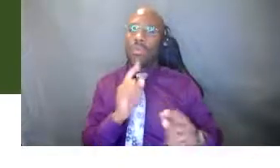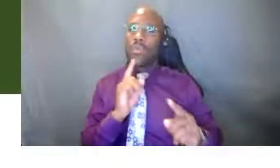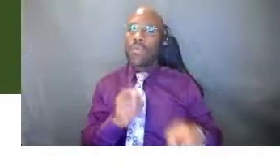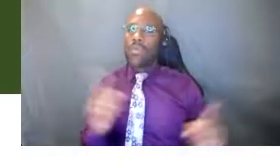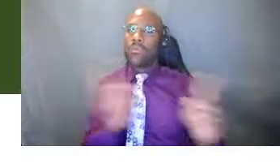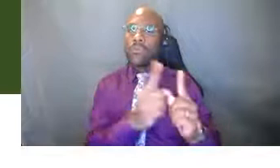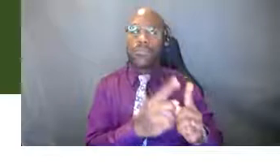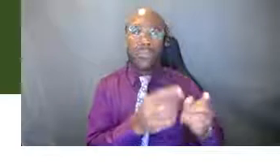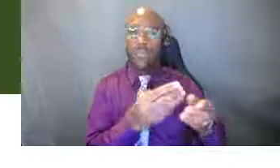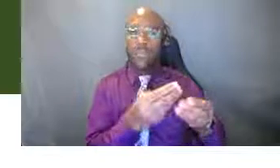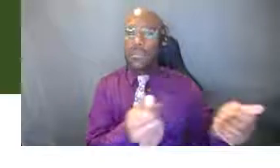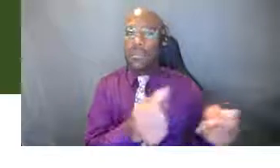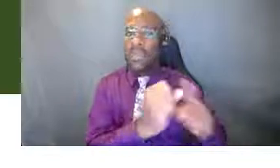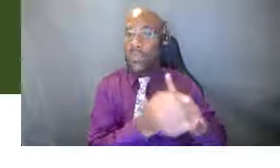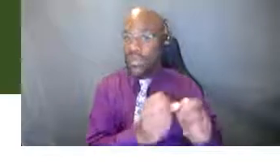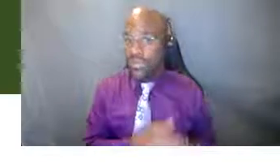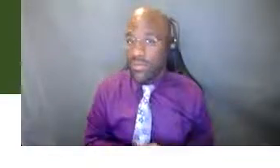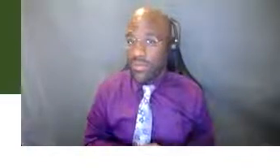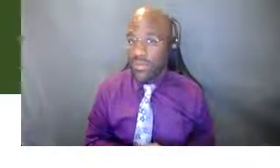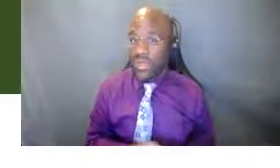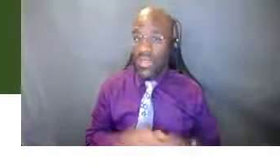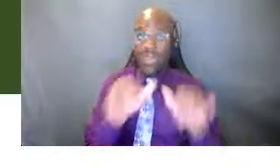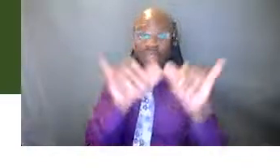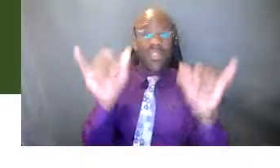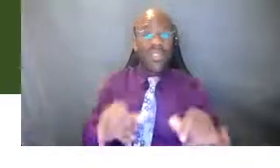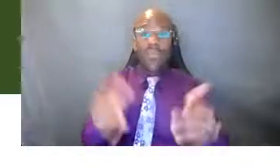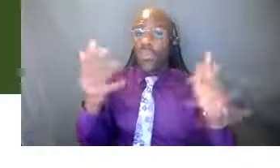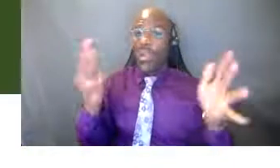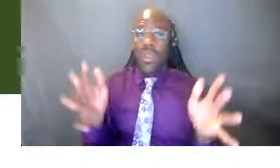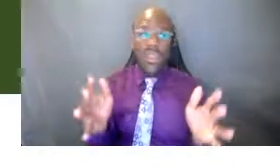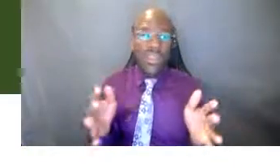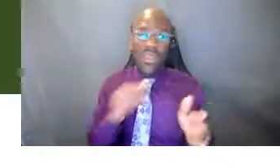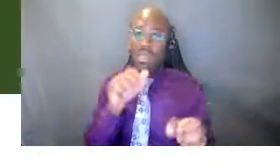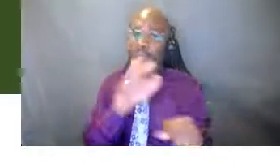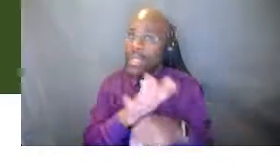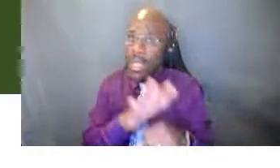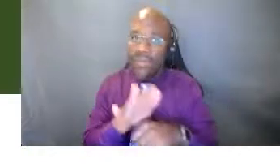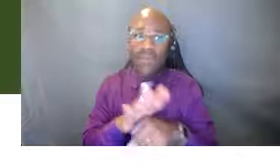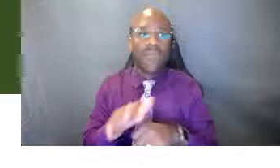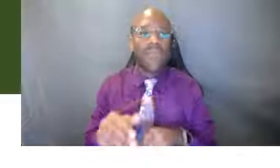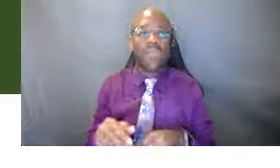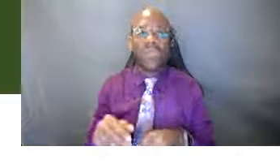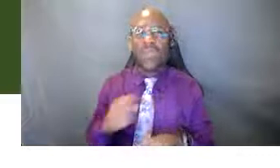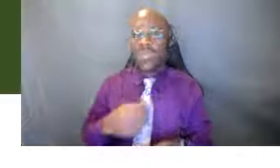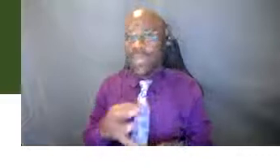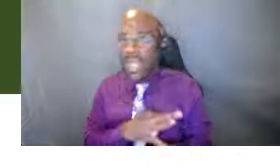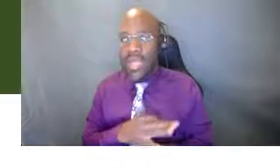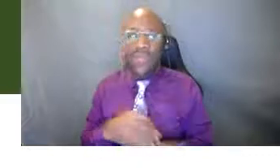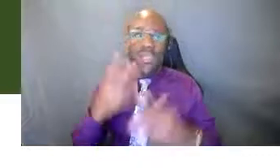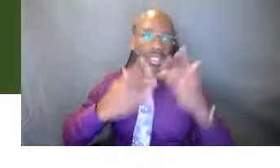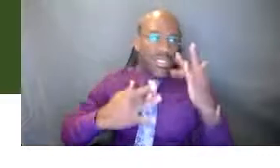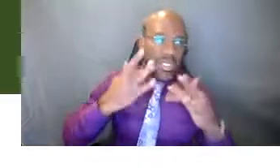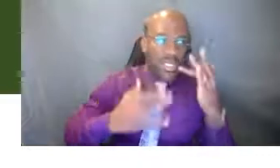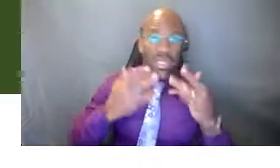that's already stretched thin, needing to handle so many more calls under 988.